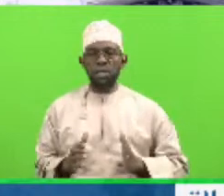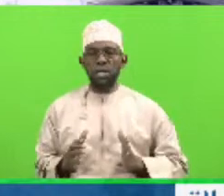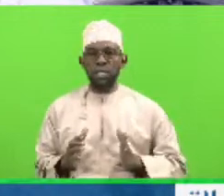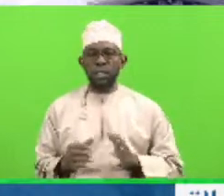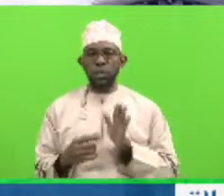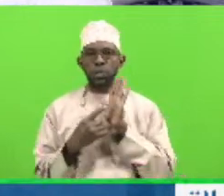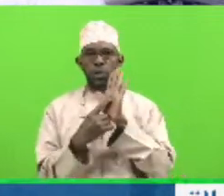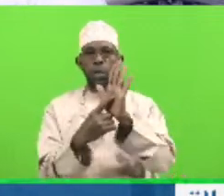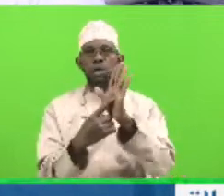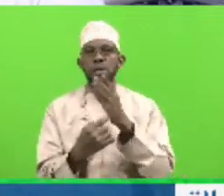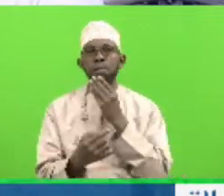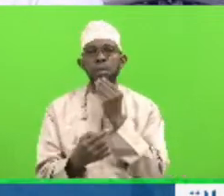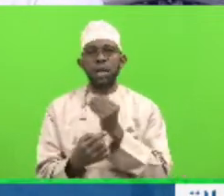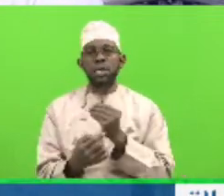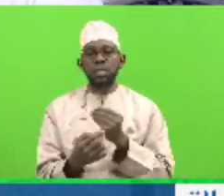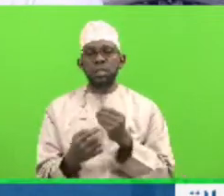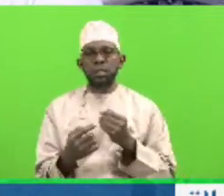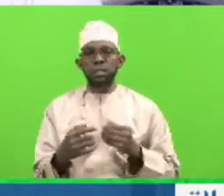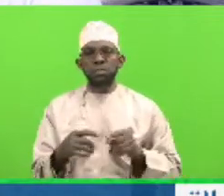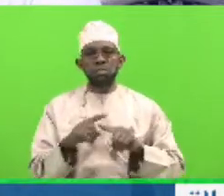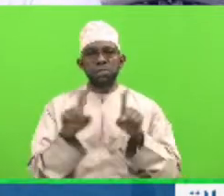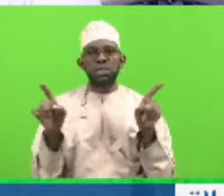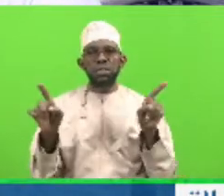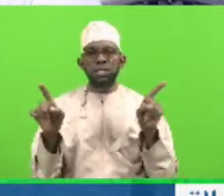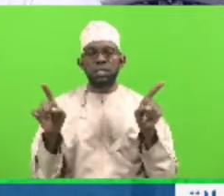clearly show that he's a man,